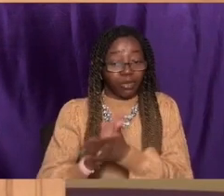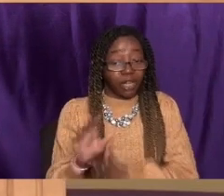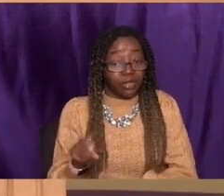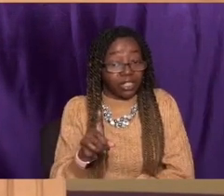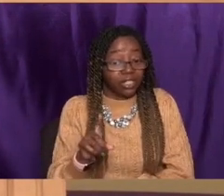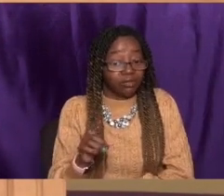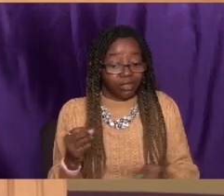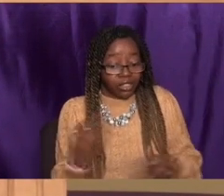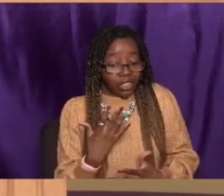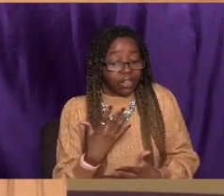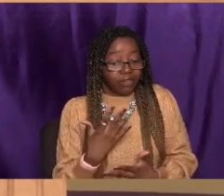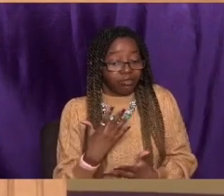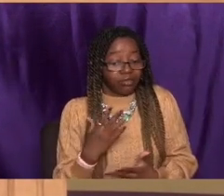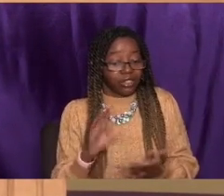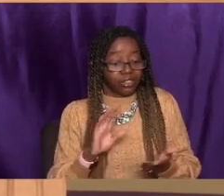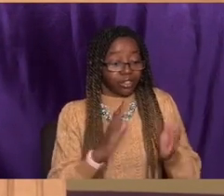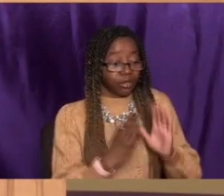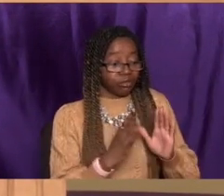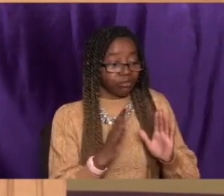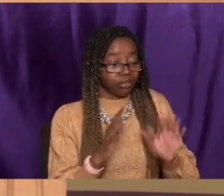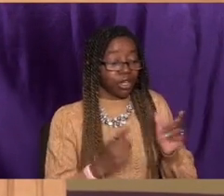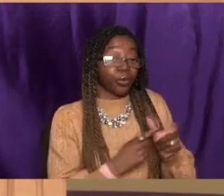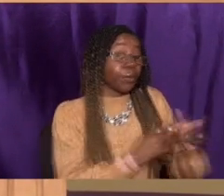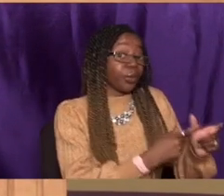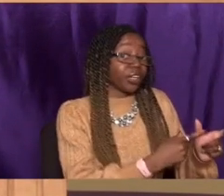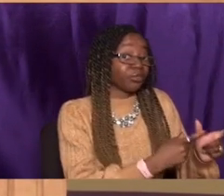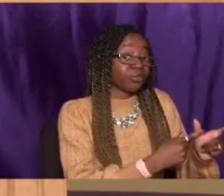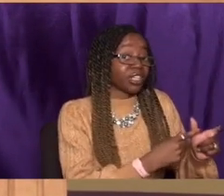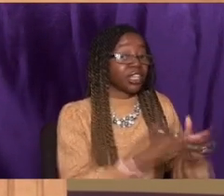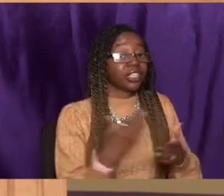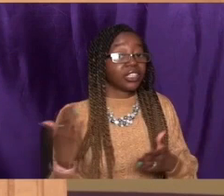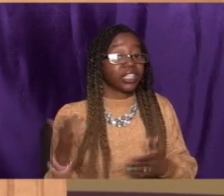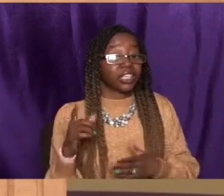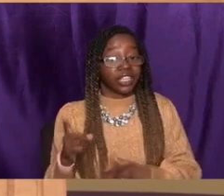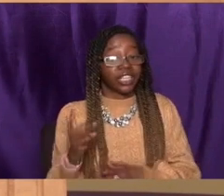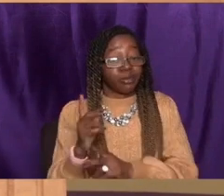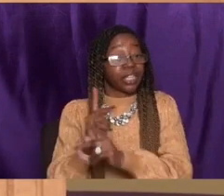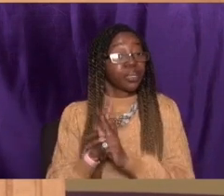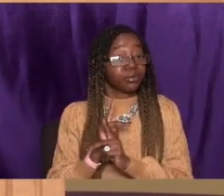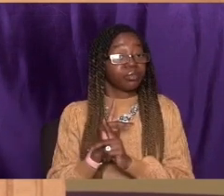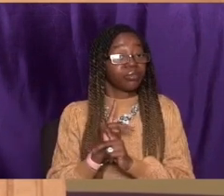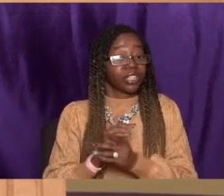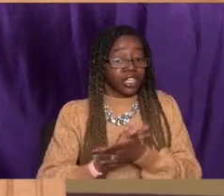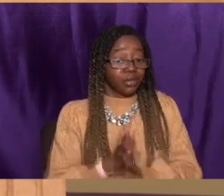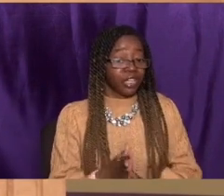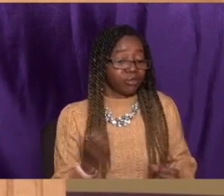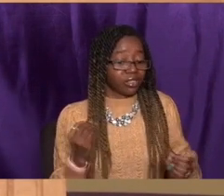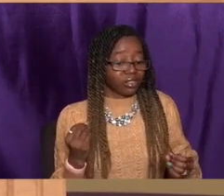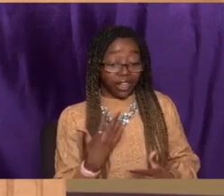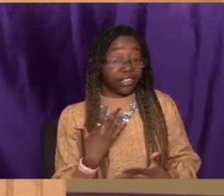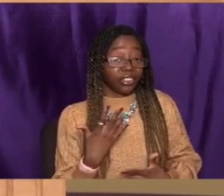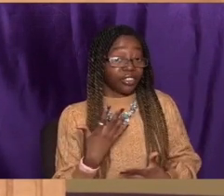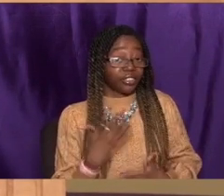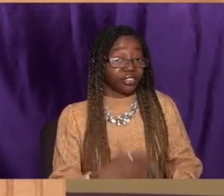so he turned around and ran away. Now watch this now. The very thing he had been holding, he becomes terrified of.